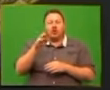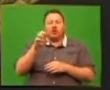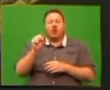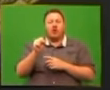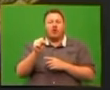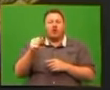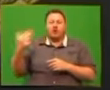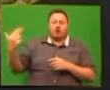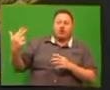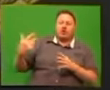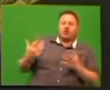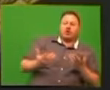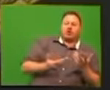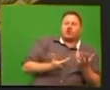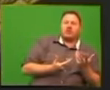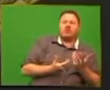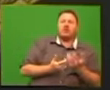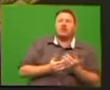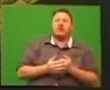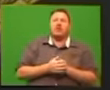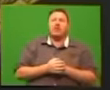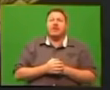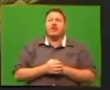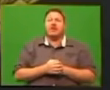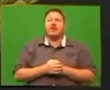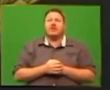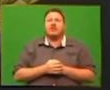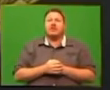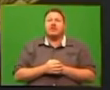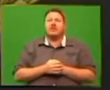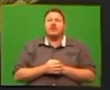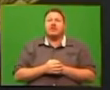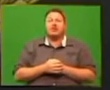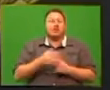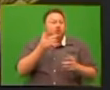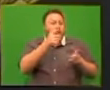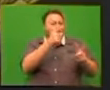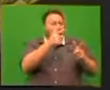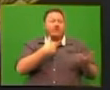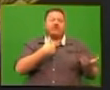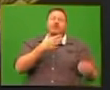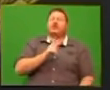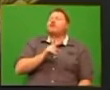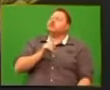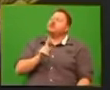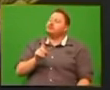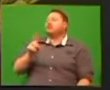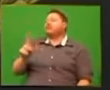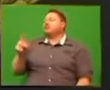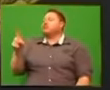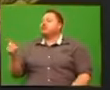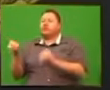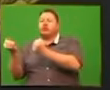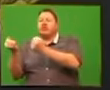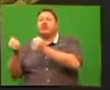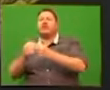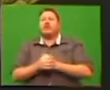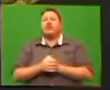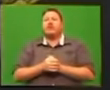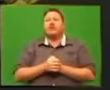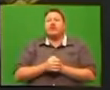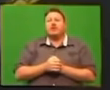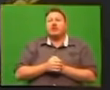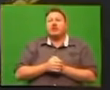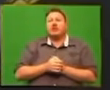was shot by assailants who strolled over to their getaway car. The rich walk and drive around surrounded by